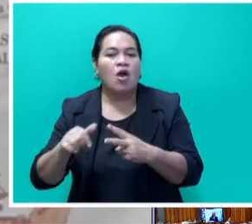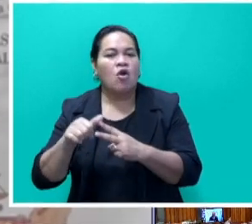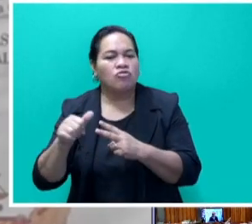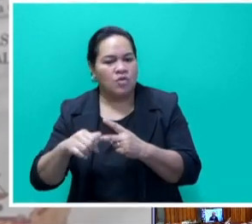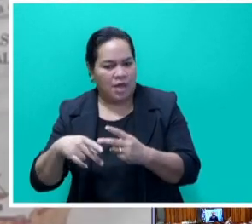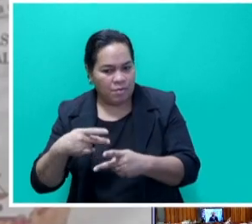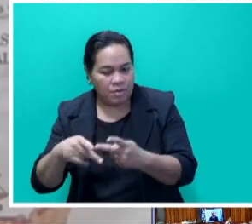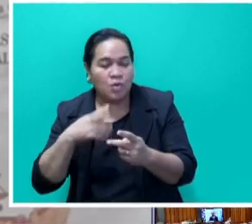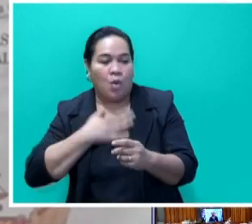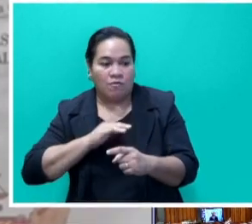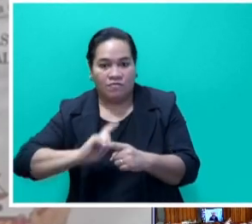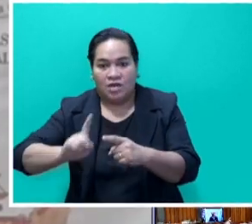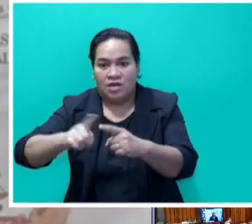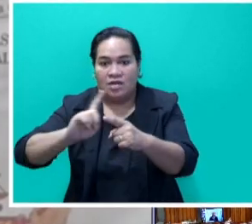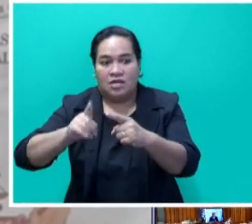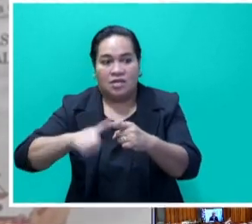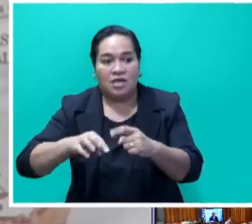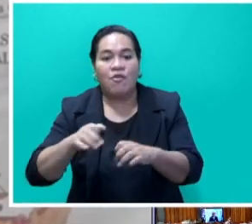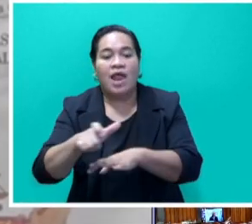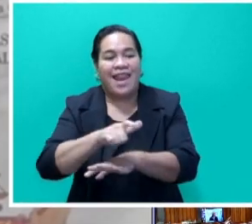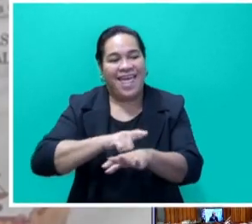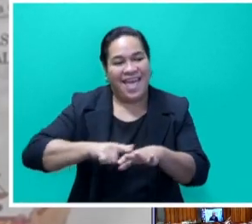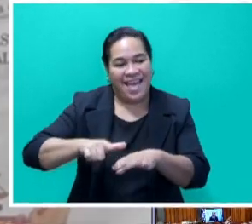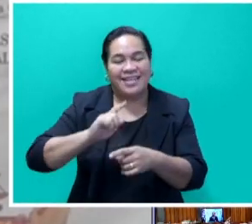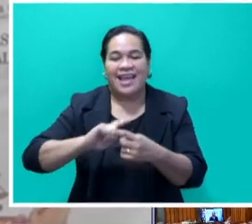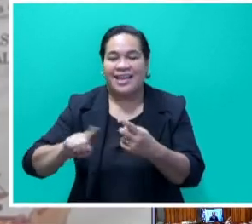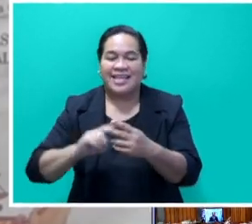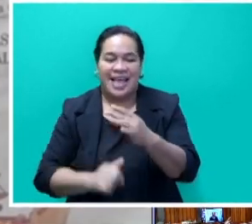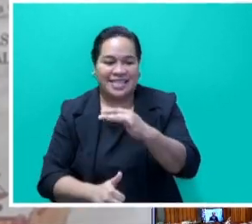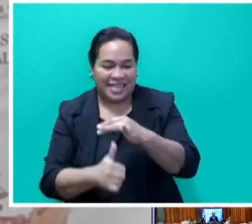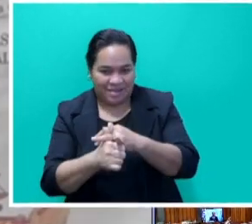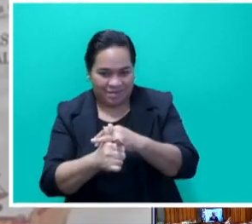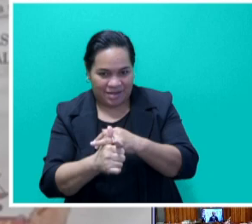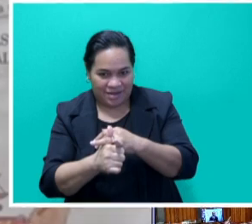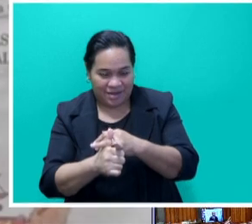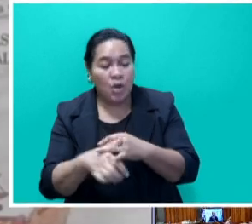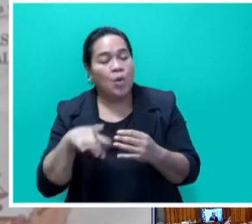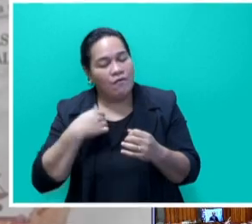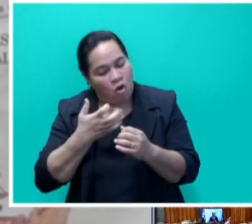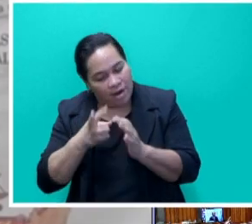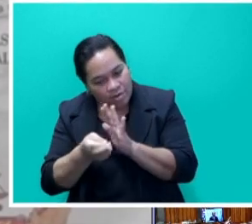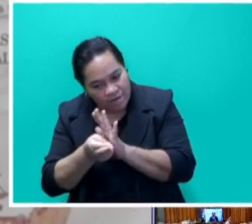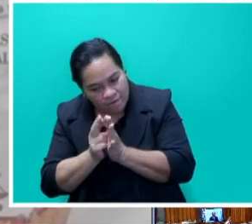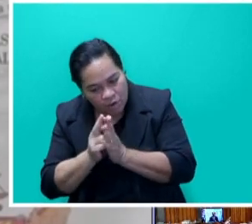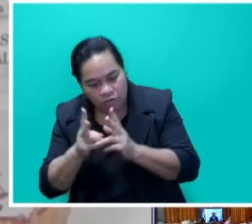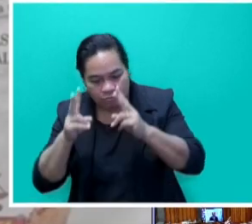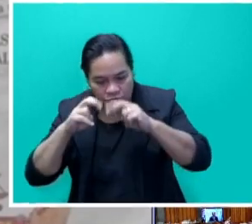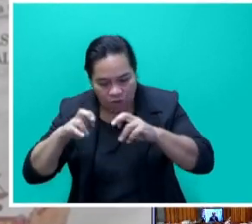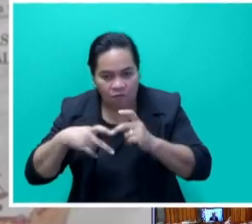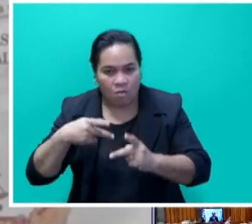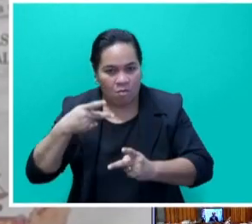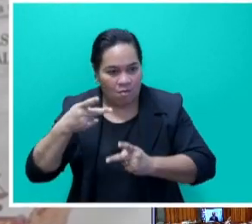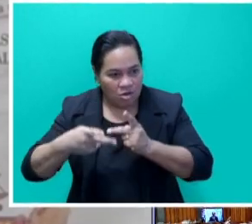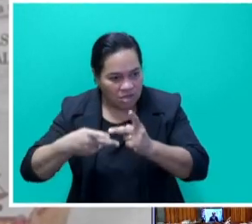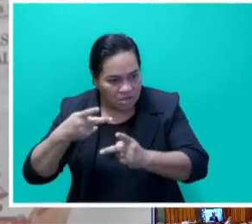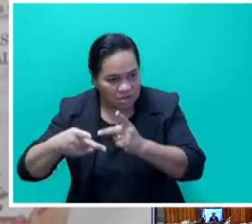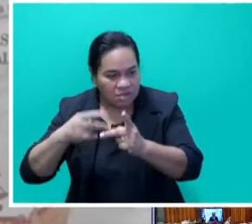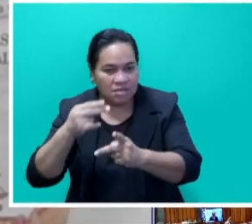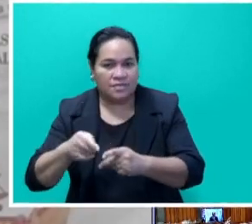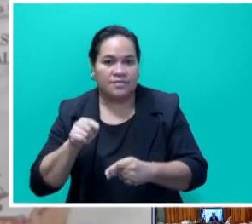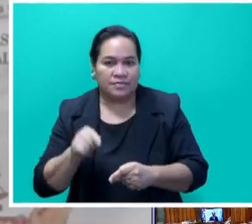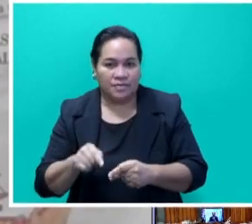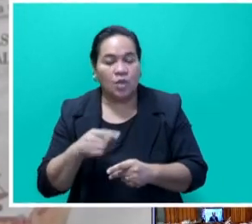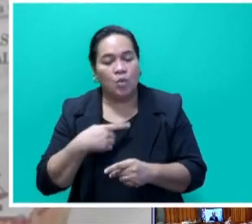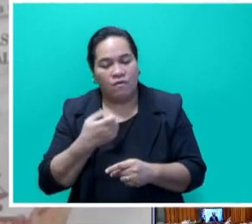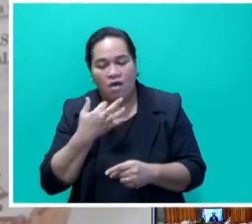by speeding up the process of land accessibility. We have reviewed and improved our processes for land accessibility. We have